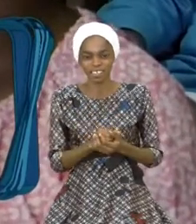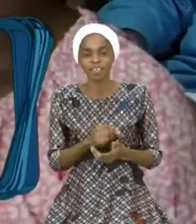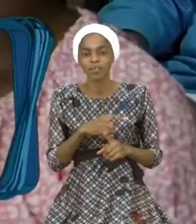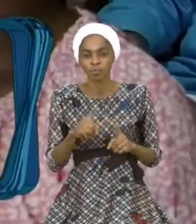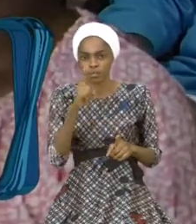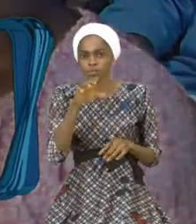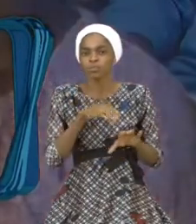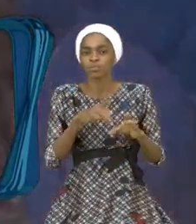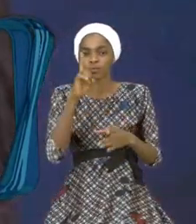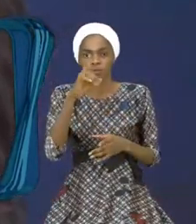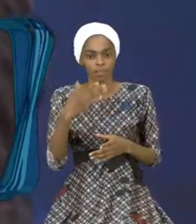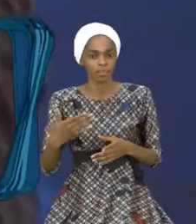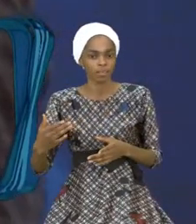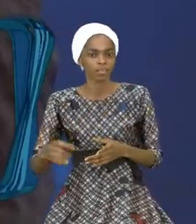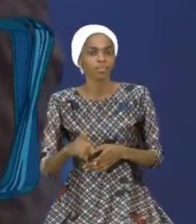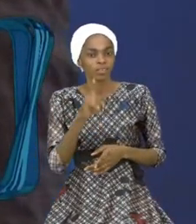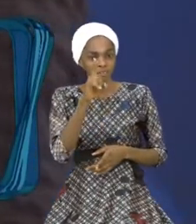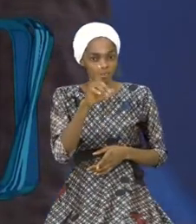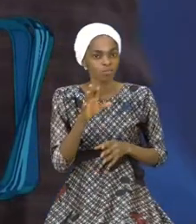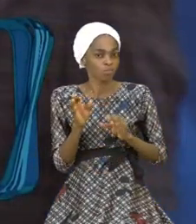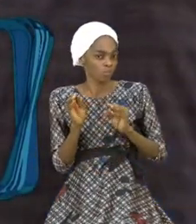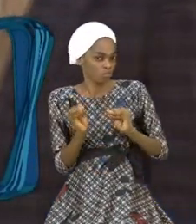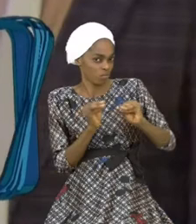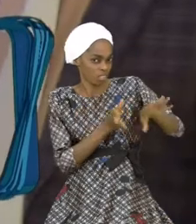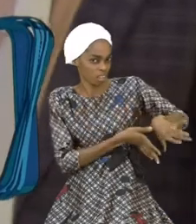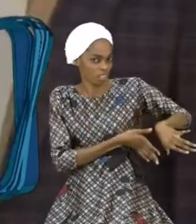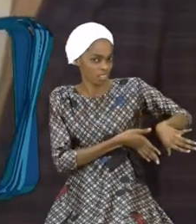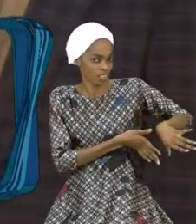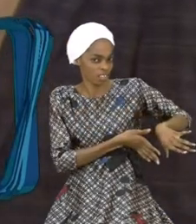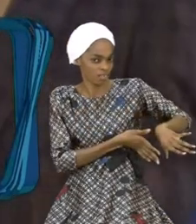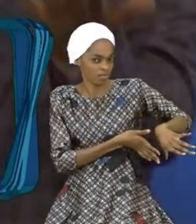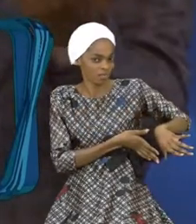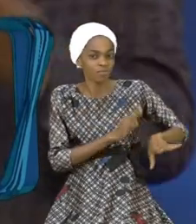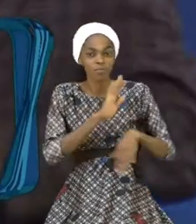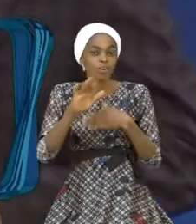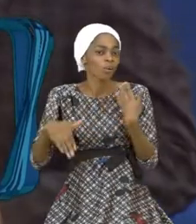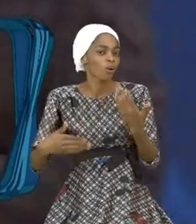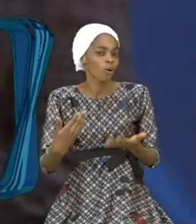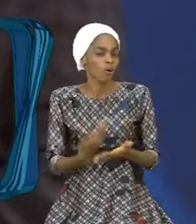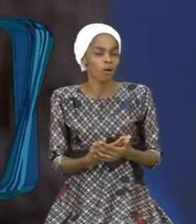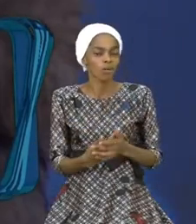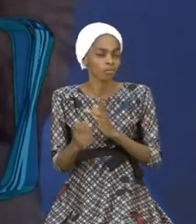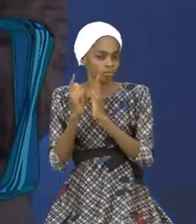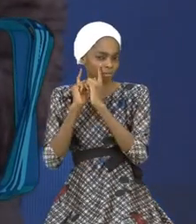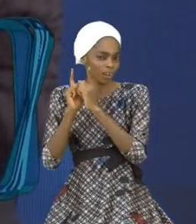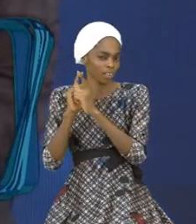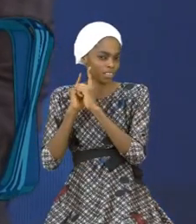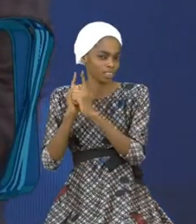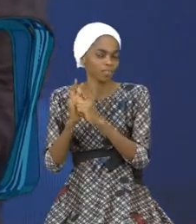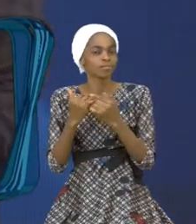one thing. You lay aside all malice.